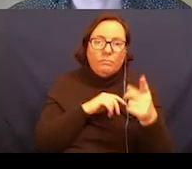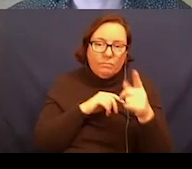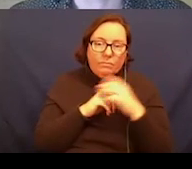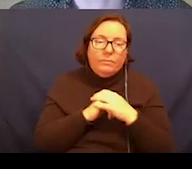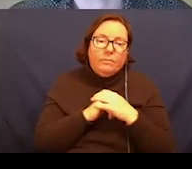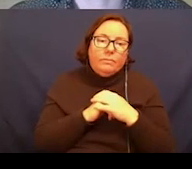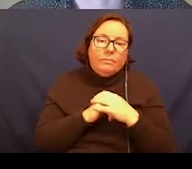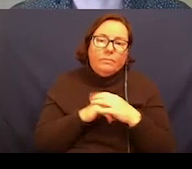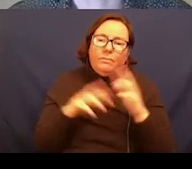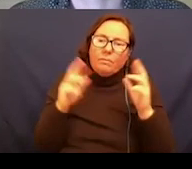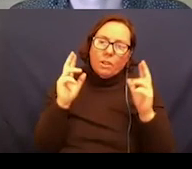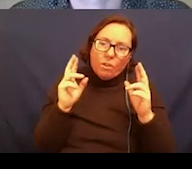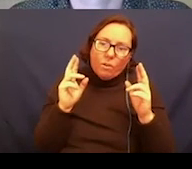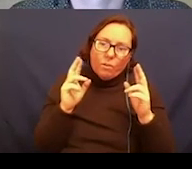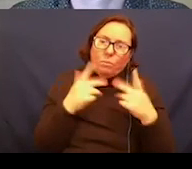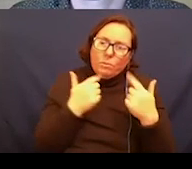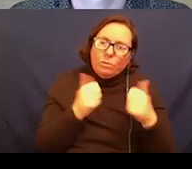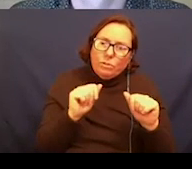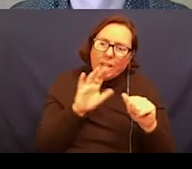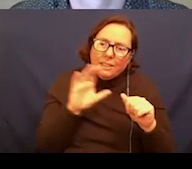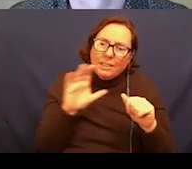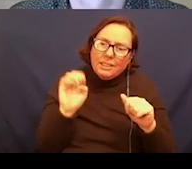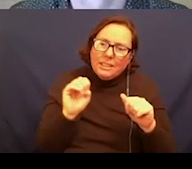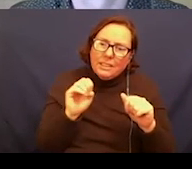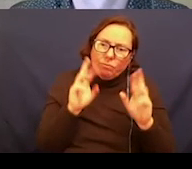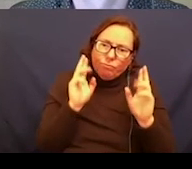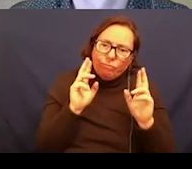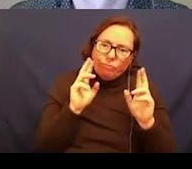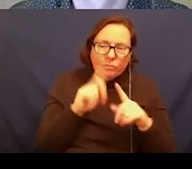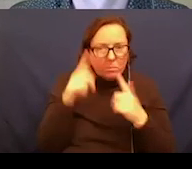Obviously, we hope you give the CCE program a try.